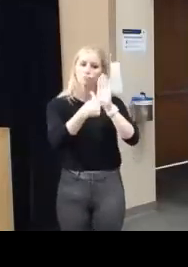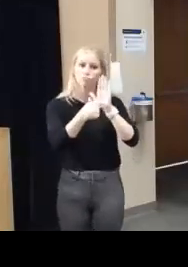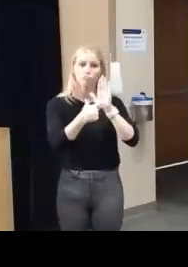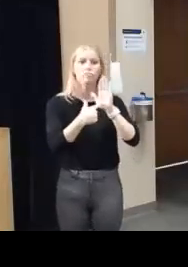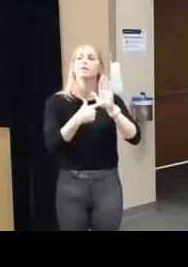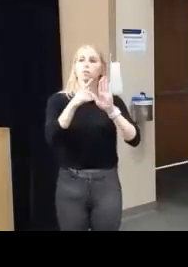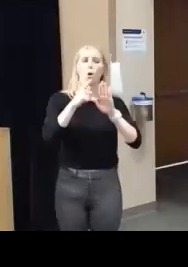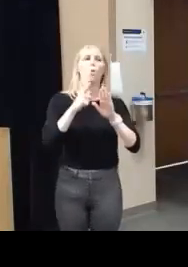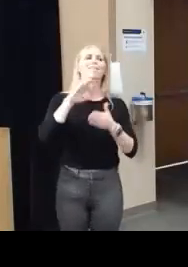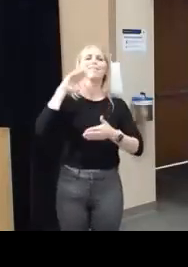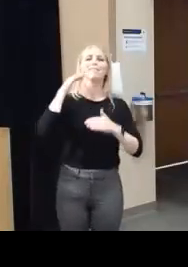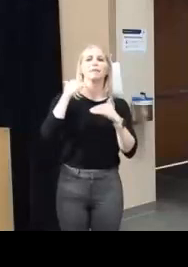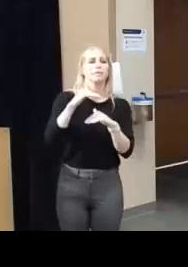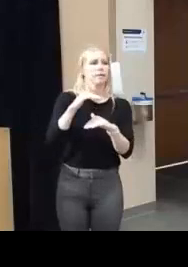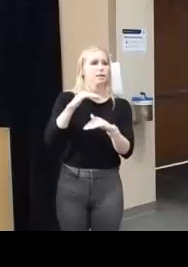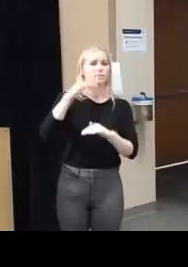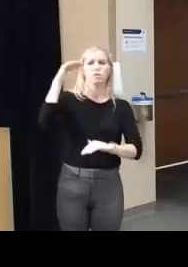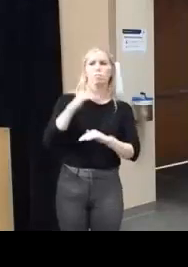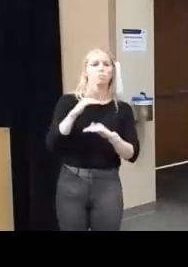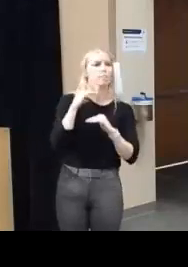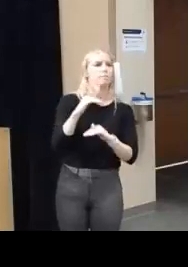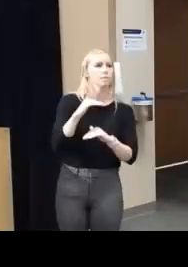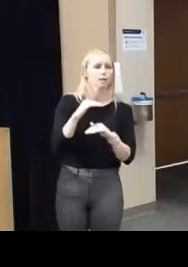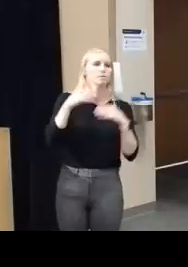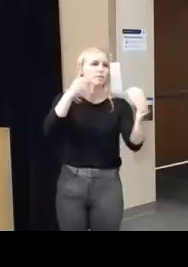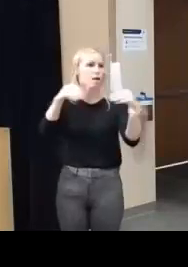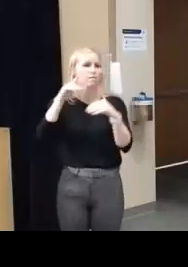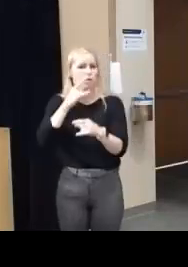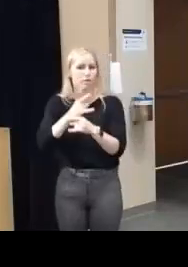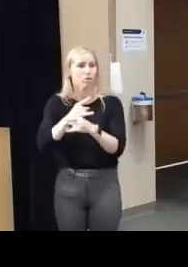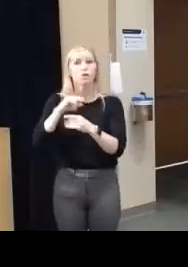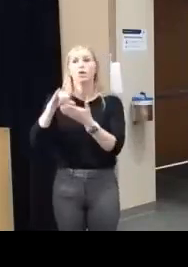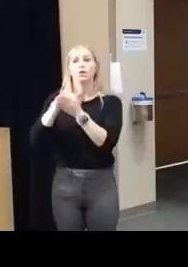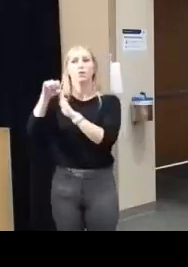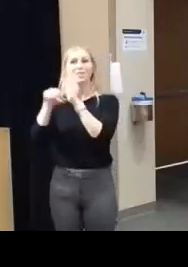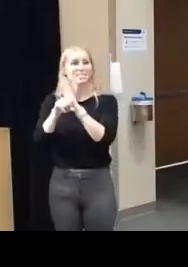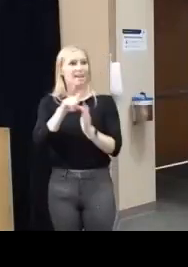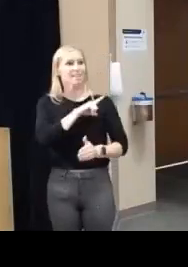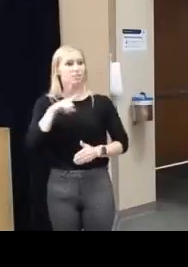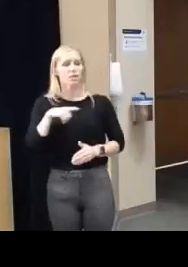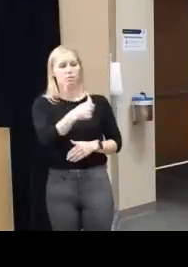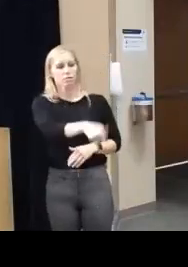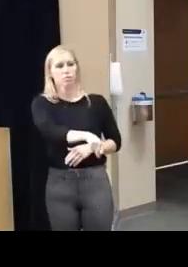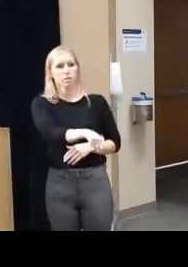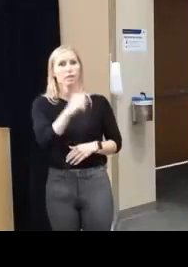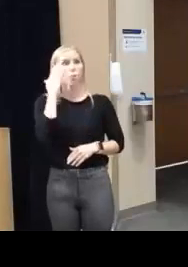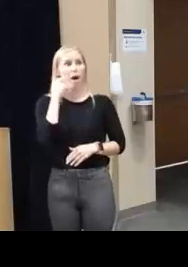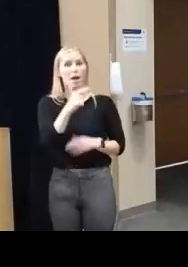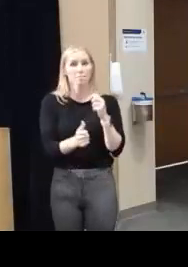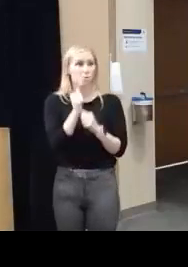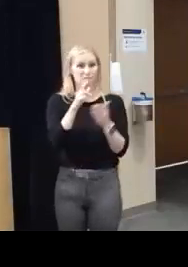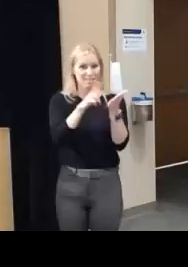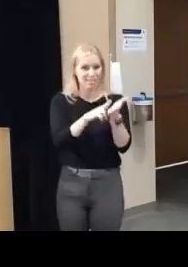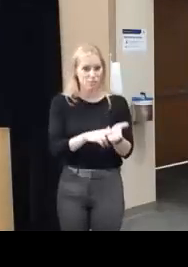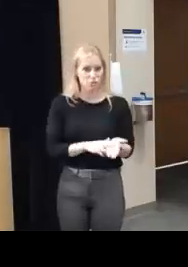it entirely. The state legislature rejected the petition because most of the 28,000 signatures were from women